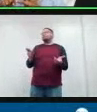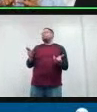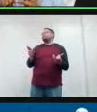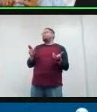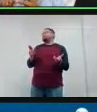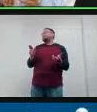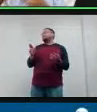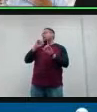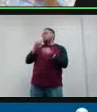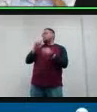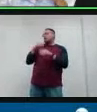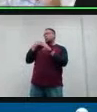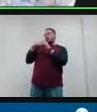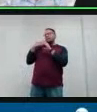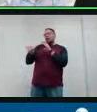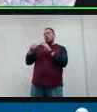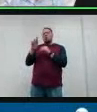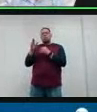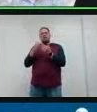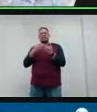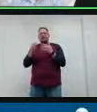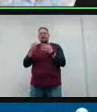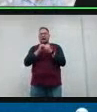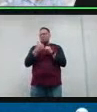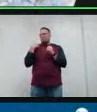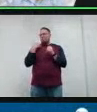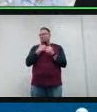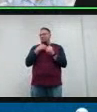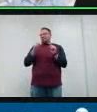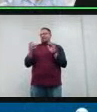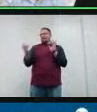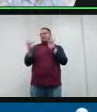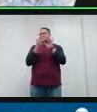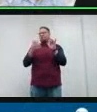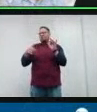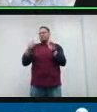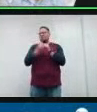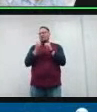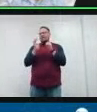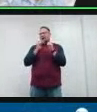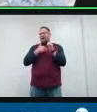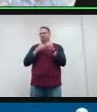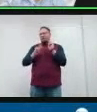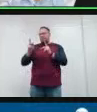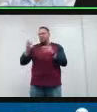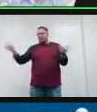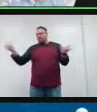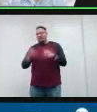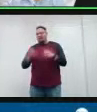things like that. Then how else will we connect with our constituents in this pandemic?